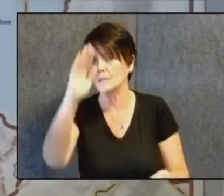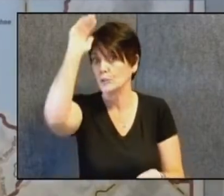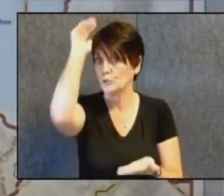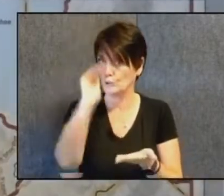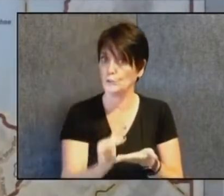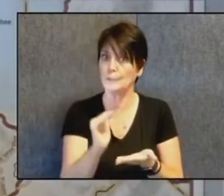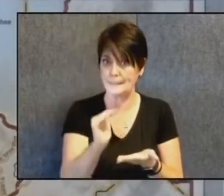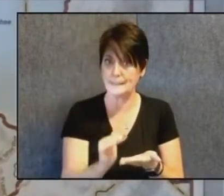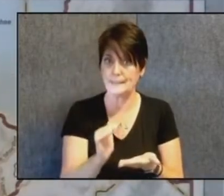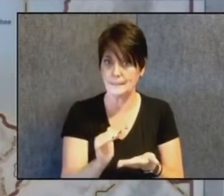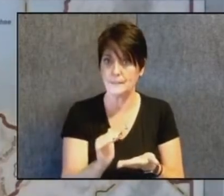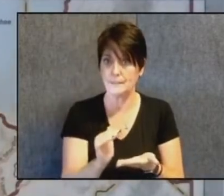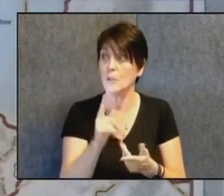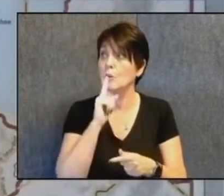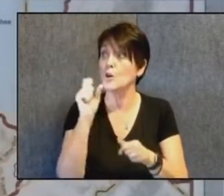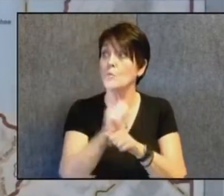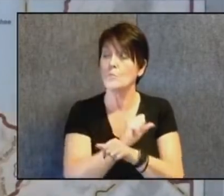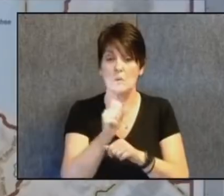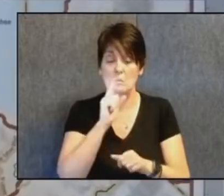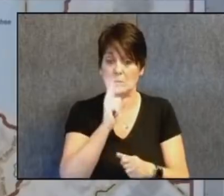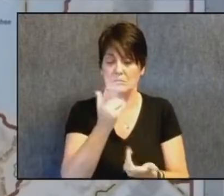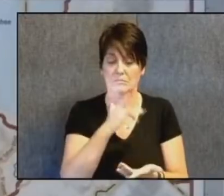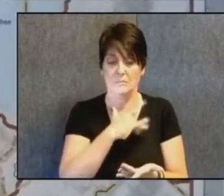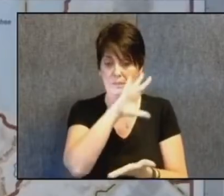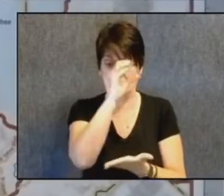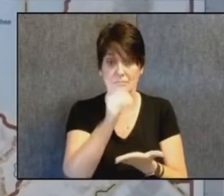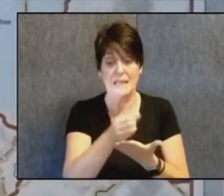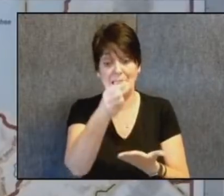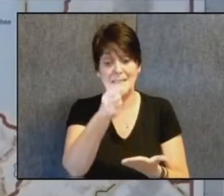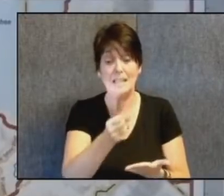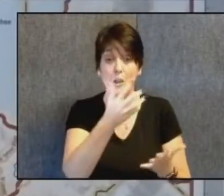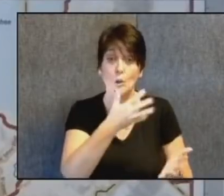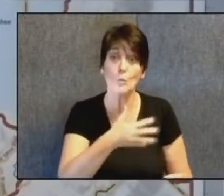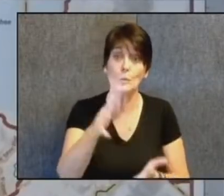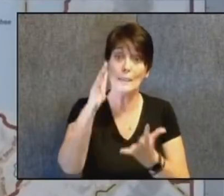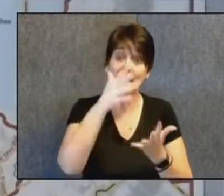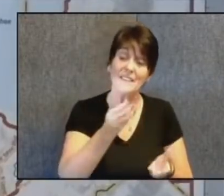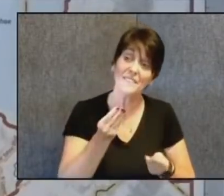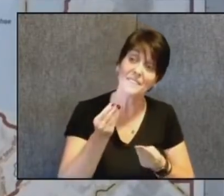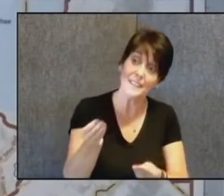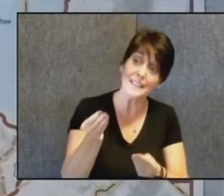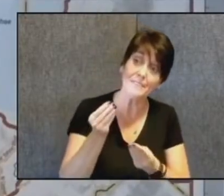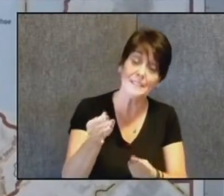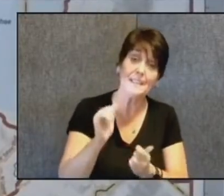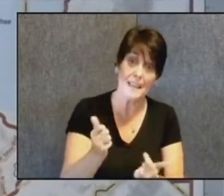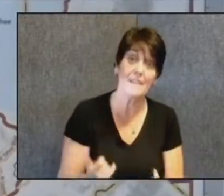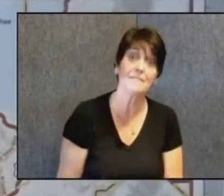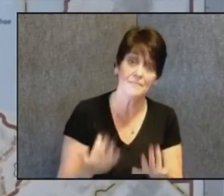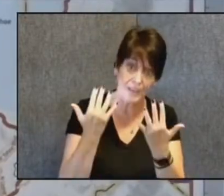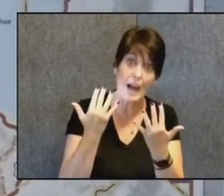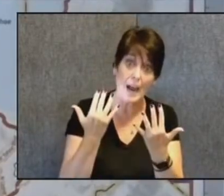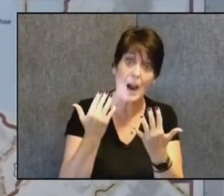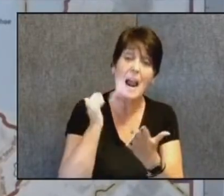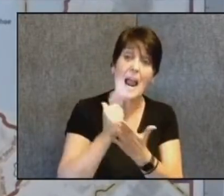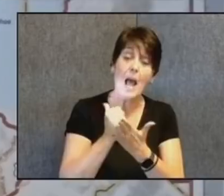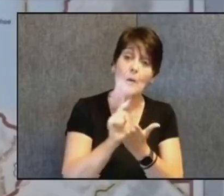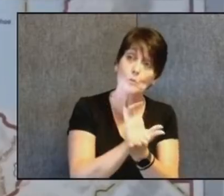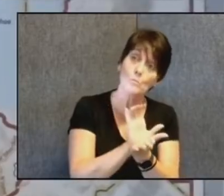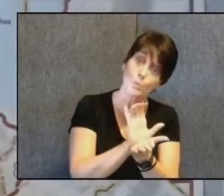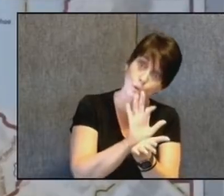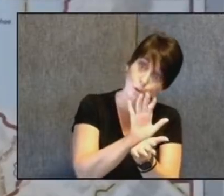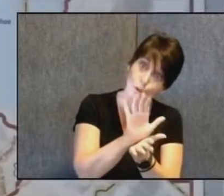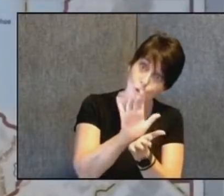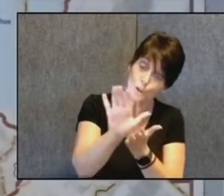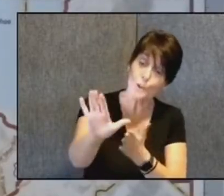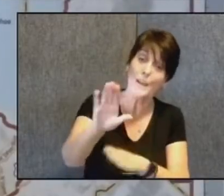decreased. In fact, it's almost going to stop. This southerly wind flow that's been feeding into the fire area and helping to drive